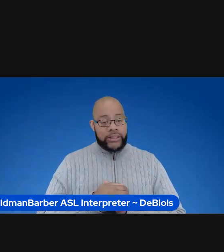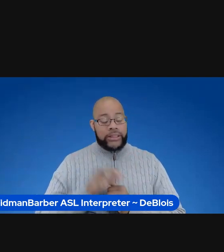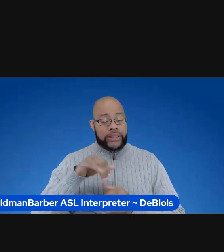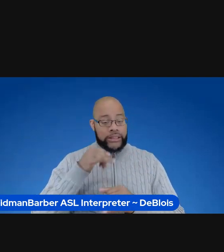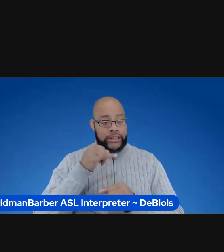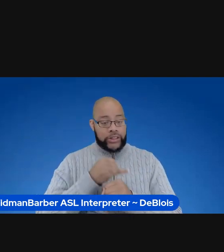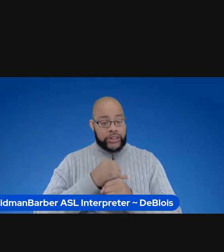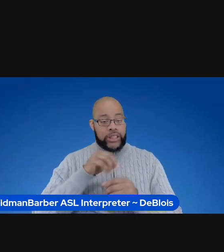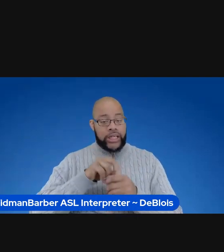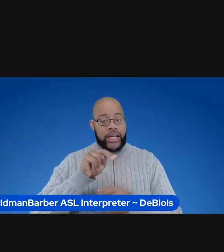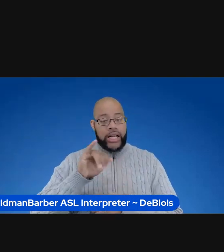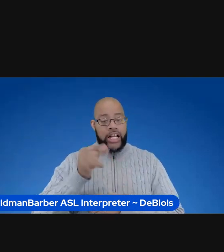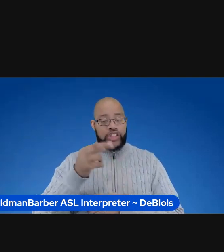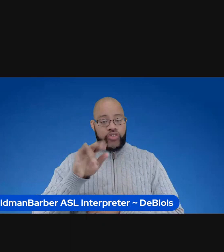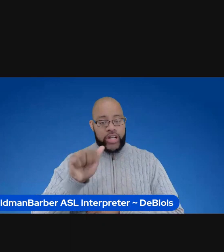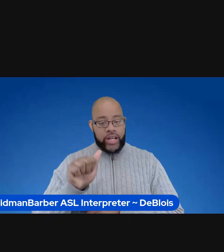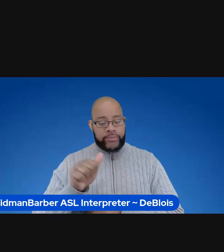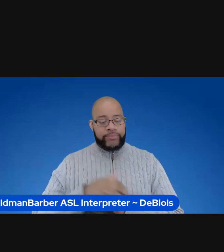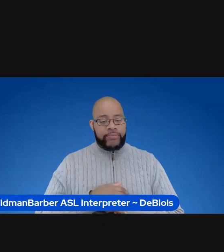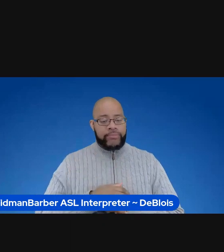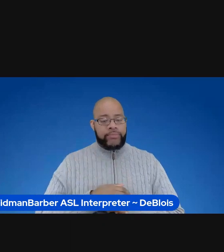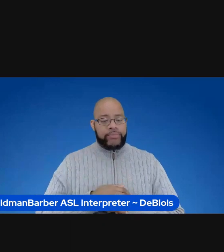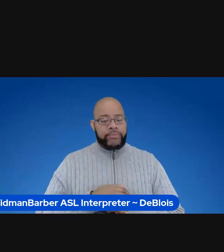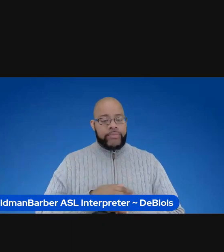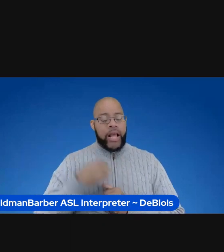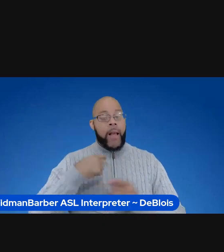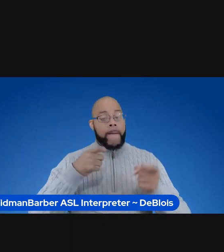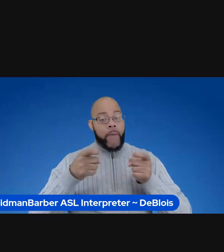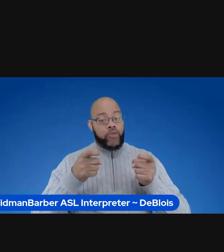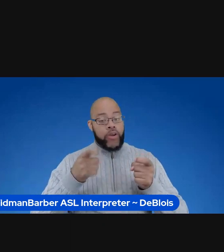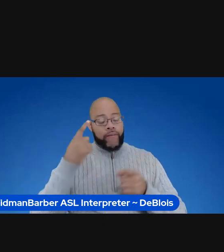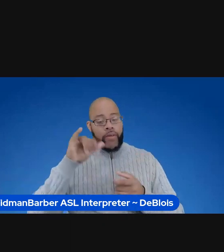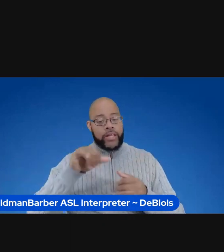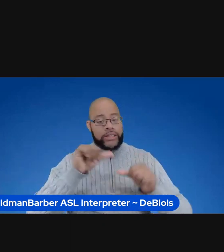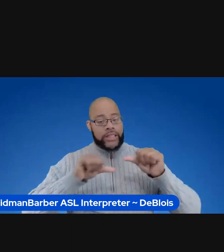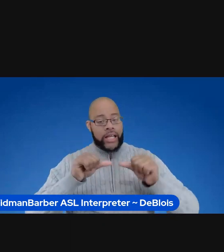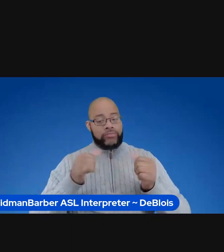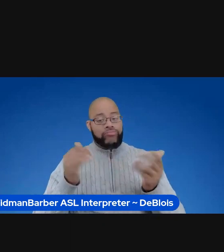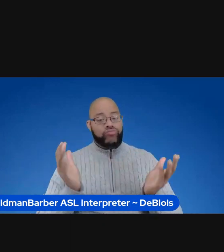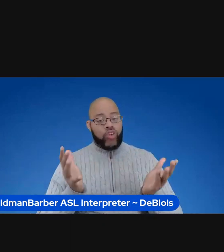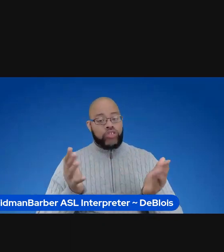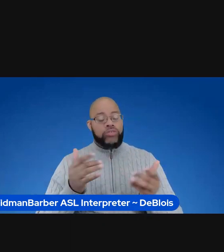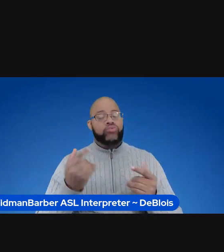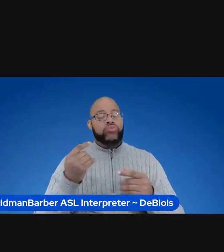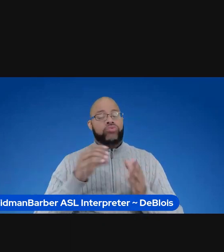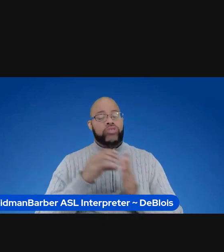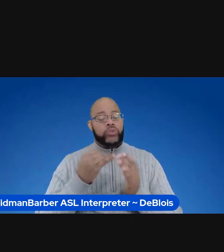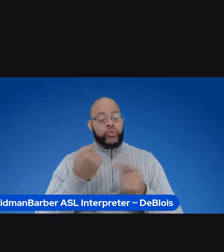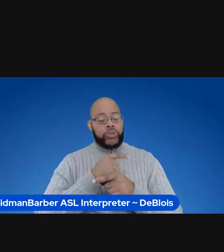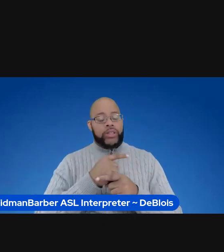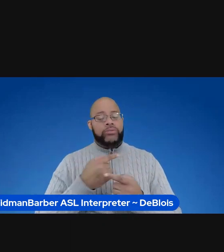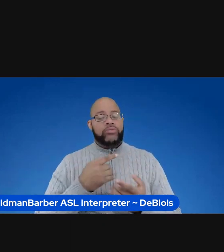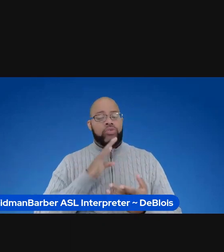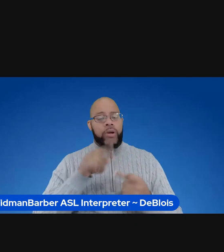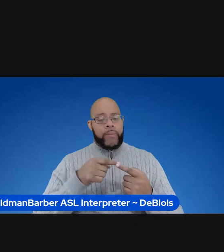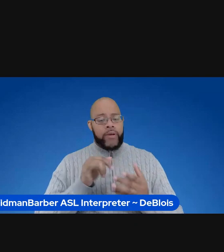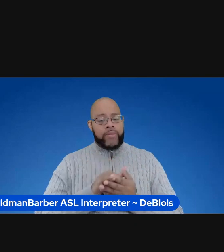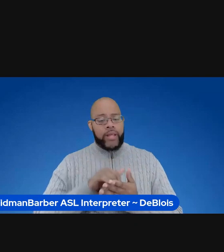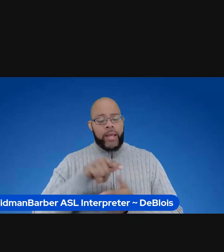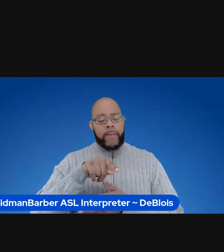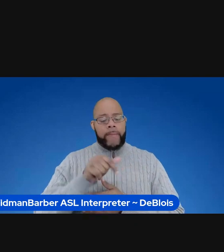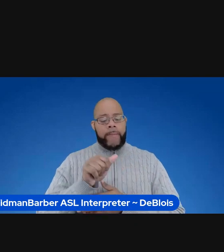Institute, Nigeria, and I'll be the moderator for our science talk section today, which is focused on emerging